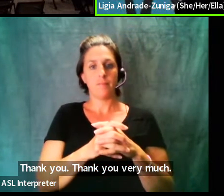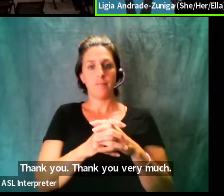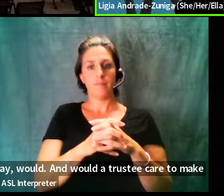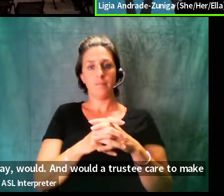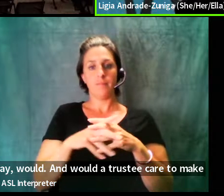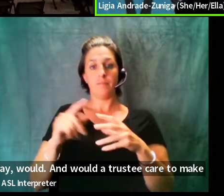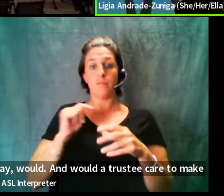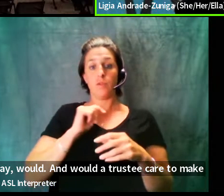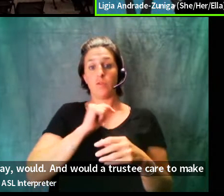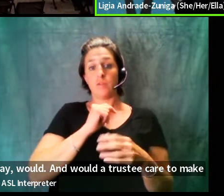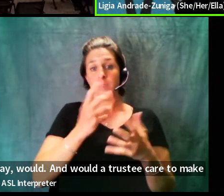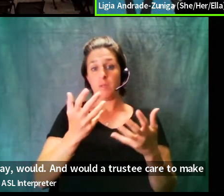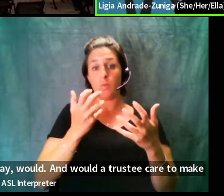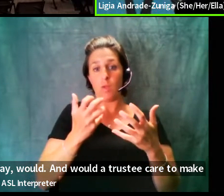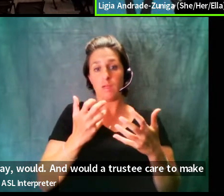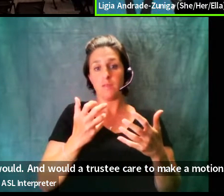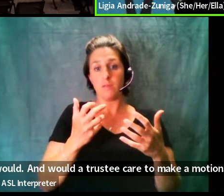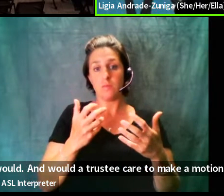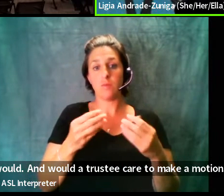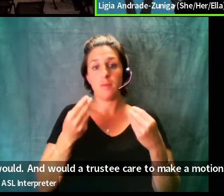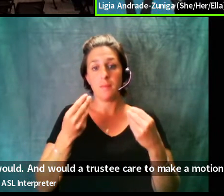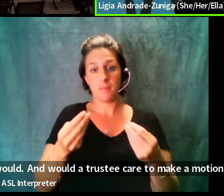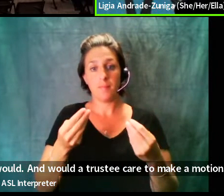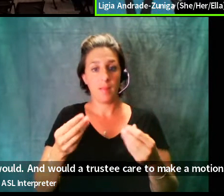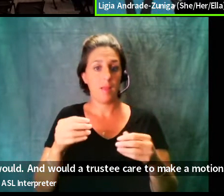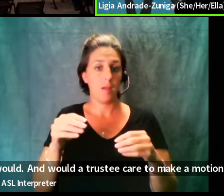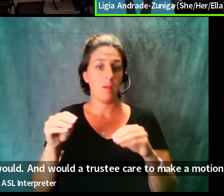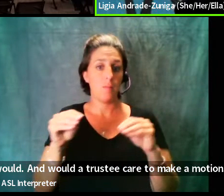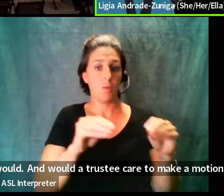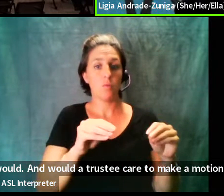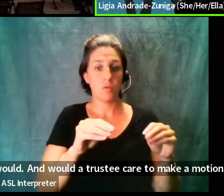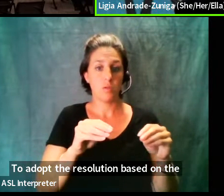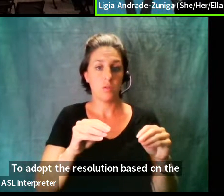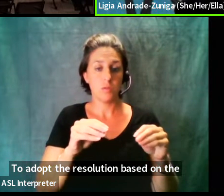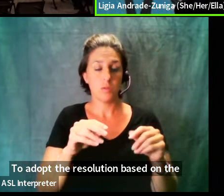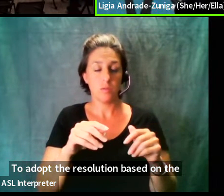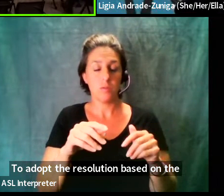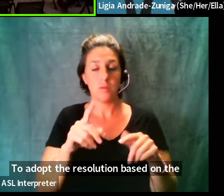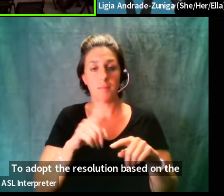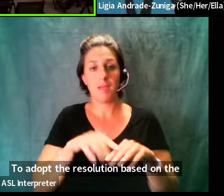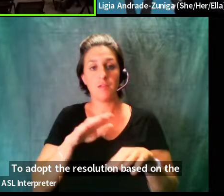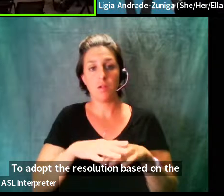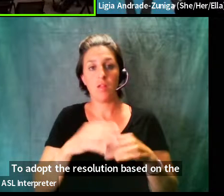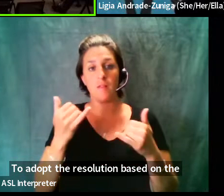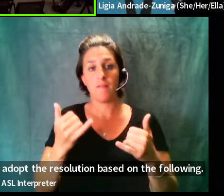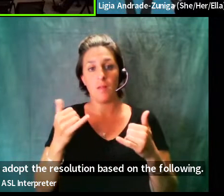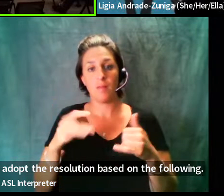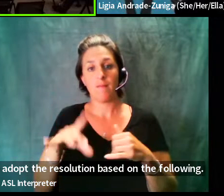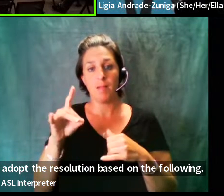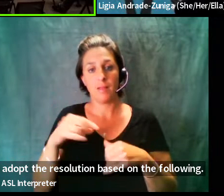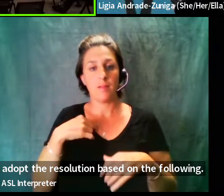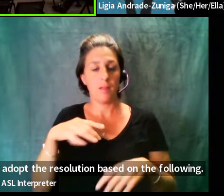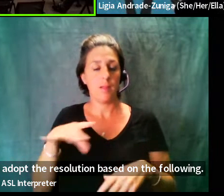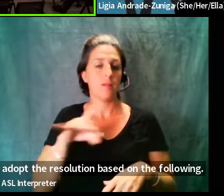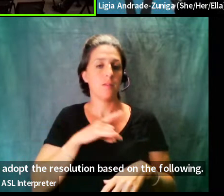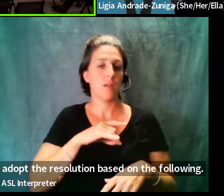motion to adopt the resolution based on the following findings? I'll The make the public- motion to adopt the